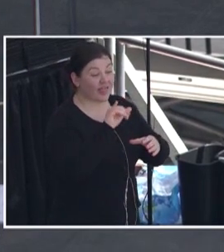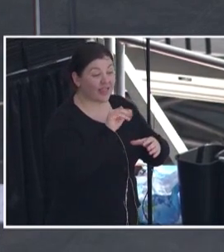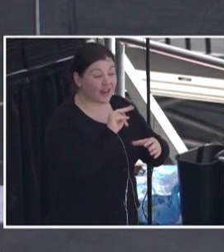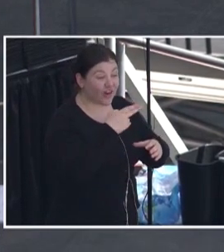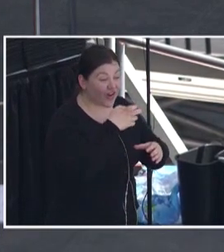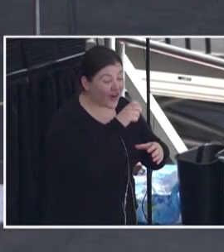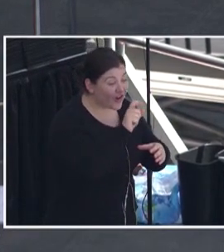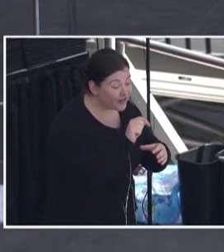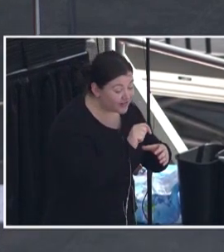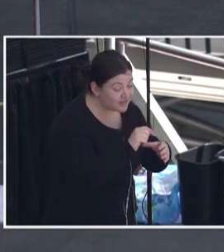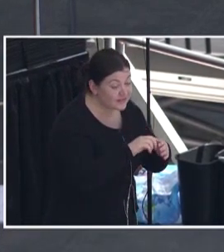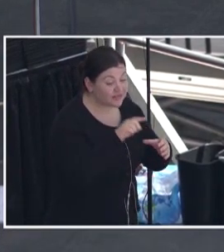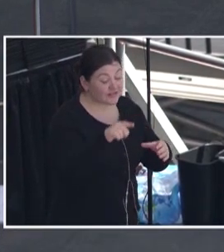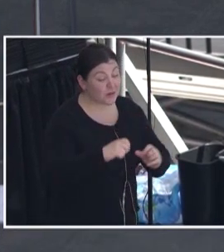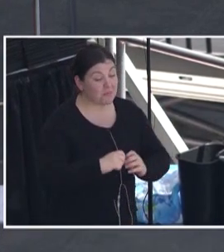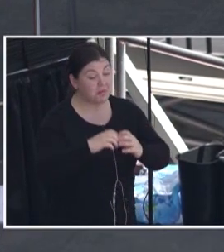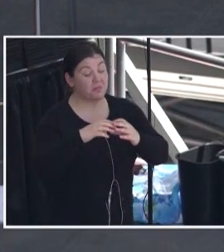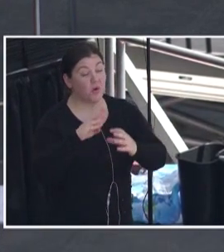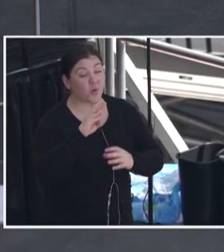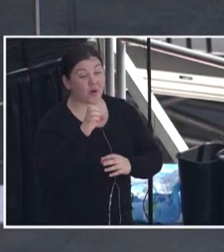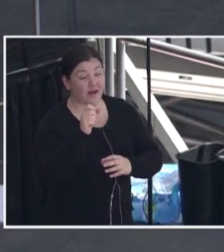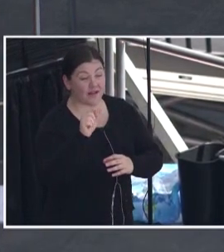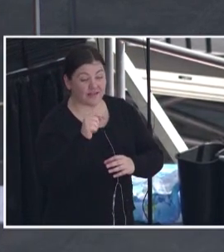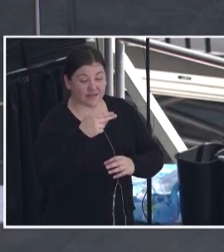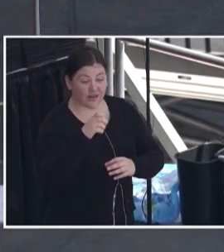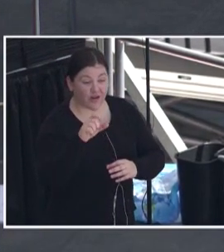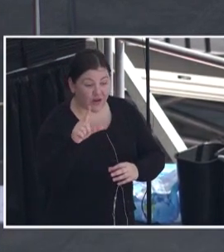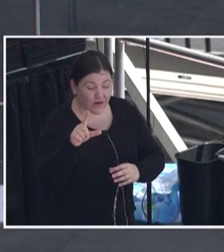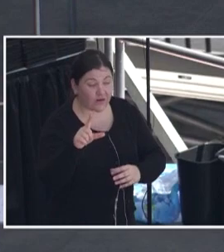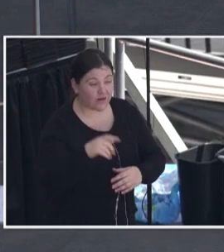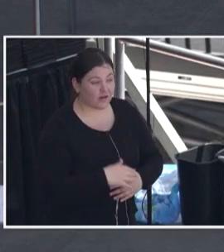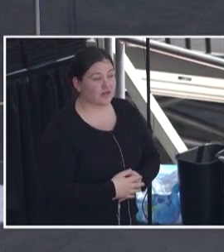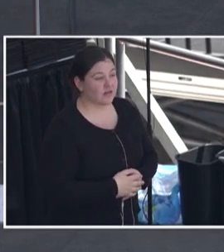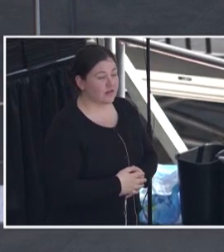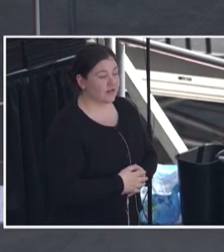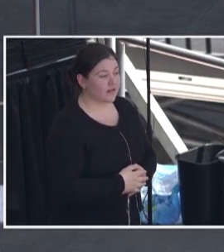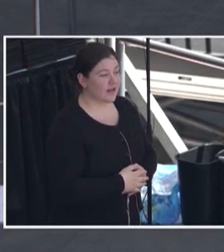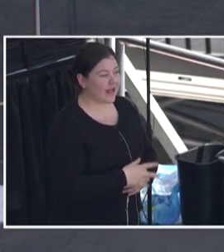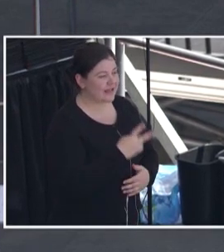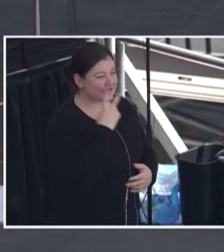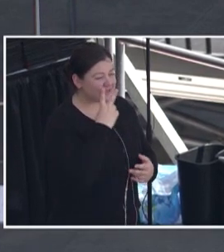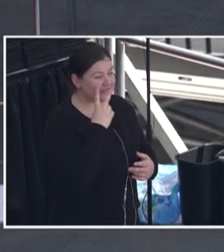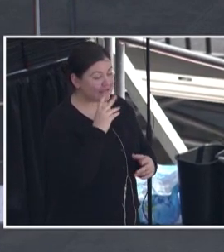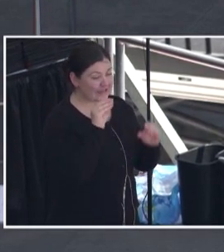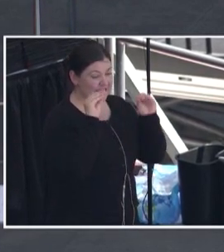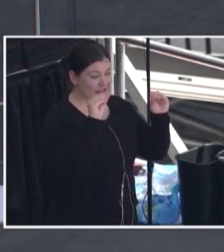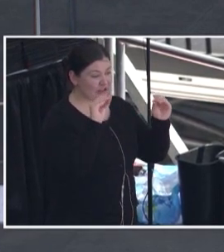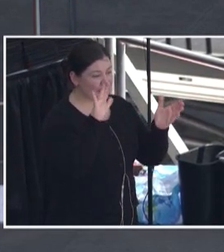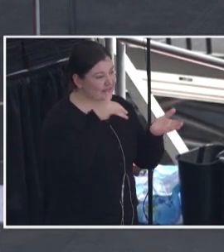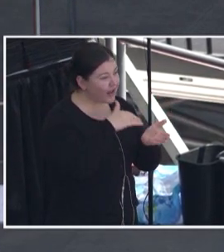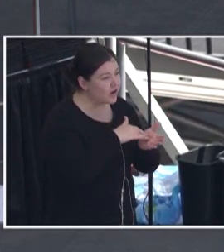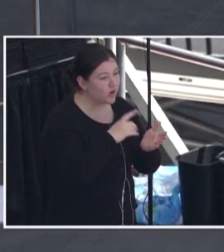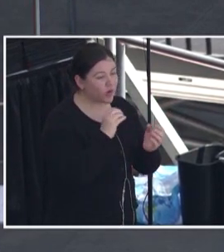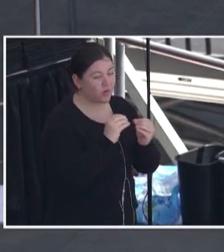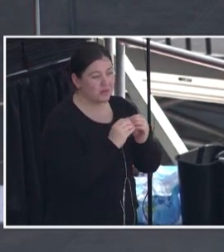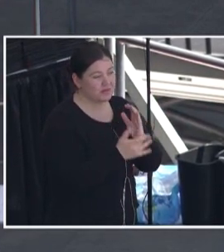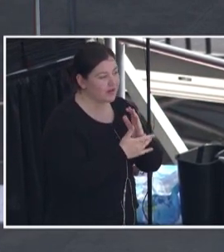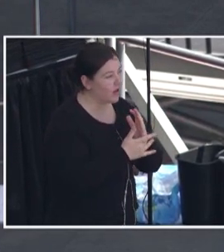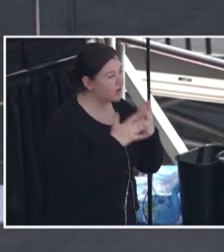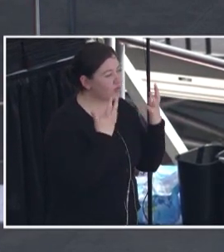and our beautiful state-of-the-art Health Professions Integrated Teaching Center.